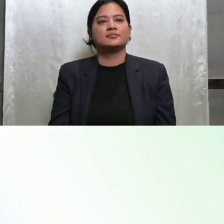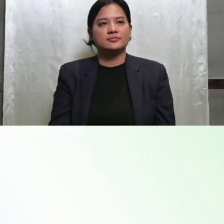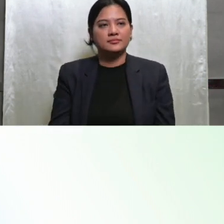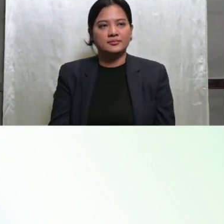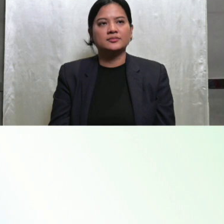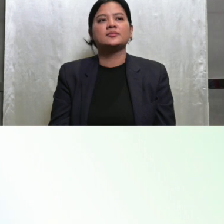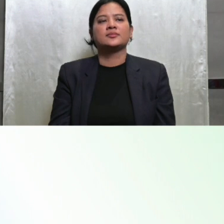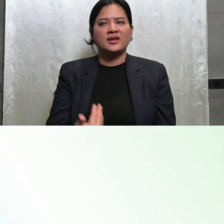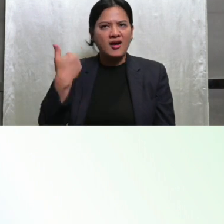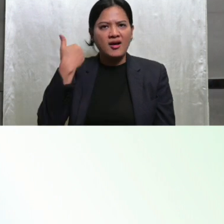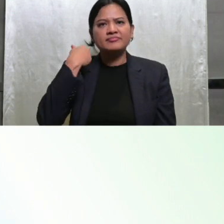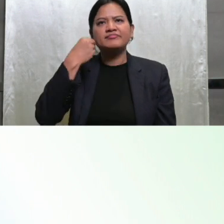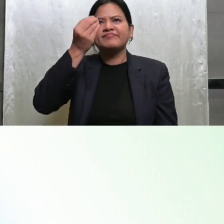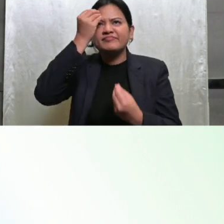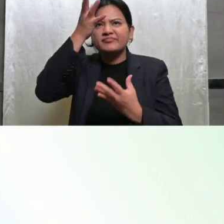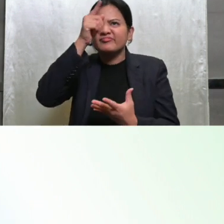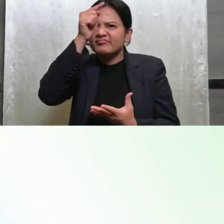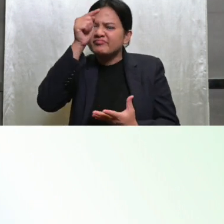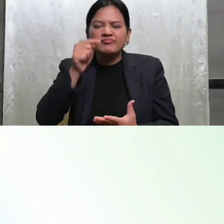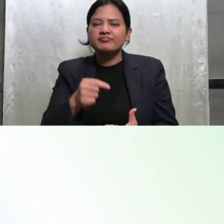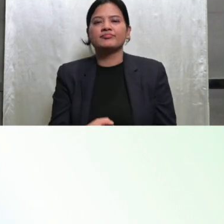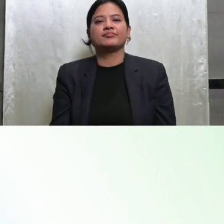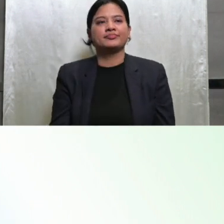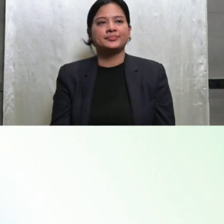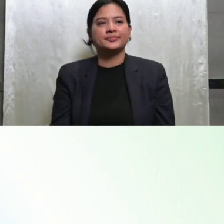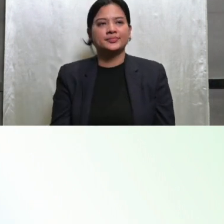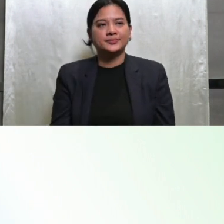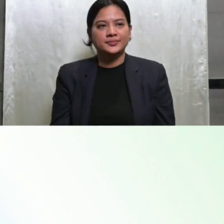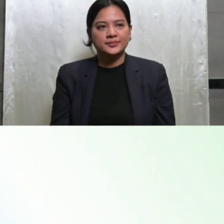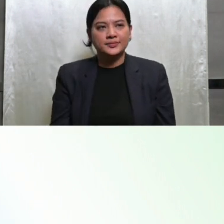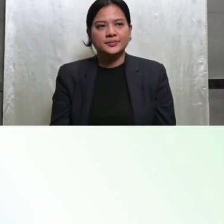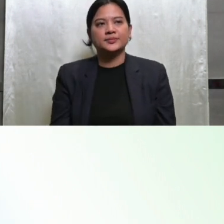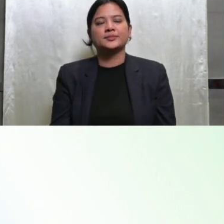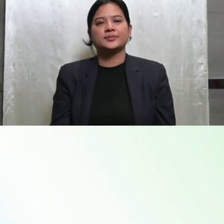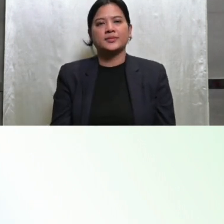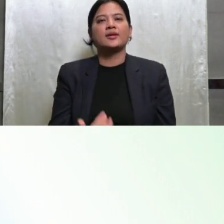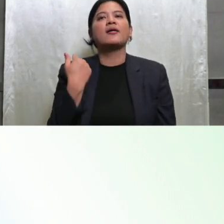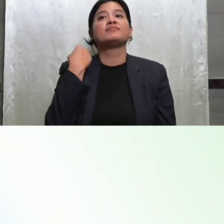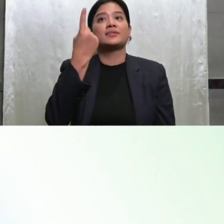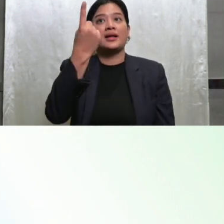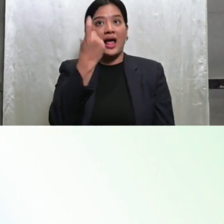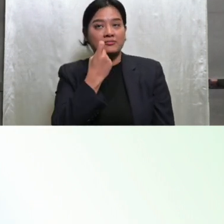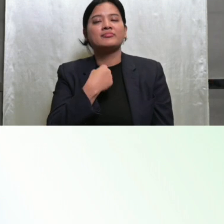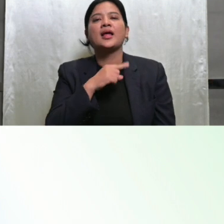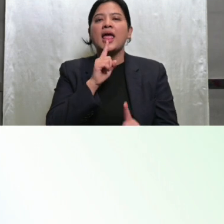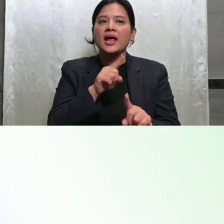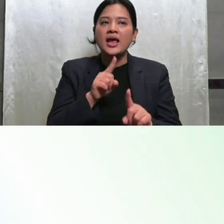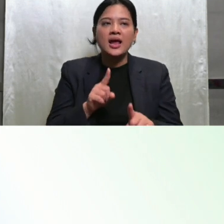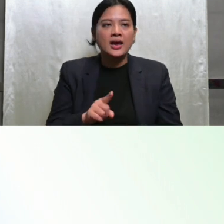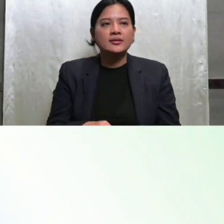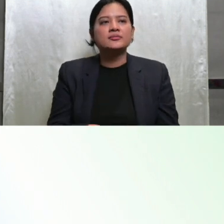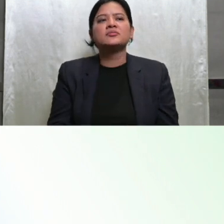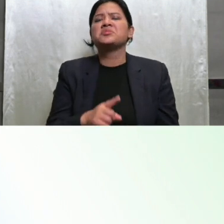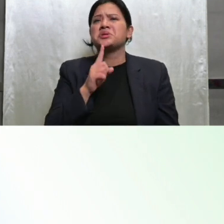insights questionnaires. There's like a 15-minute one where it's quite easy, you can just answer a